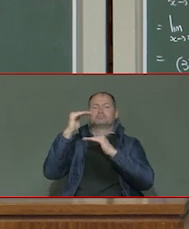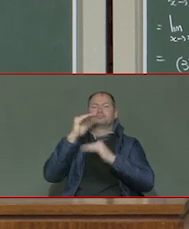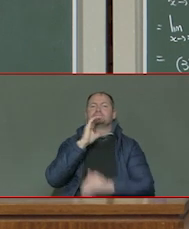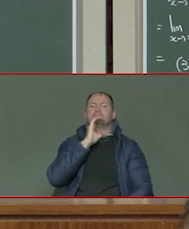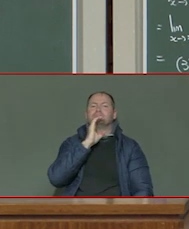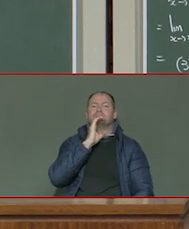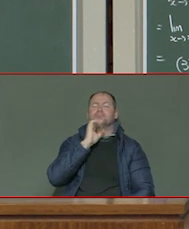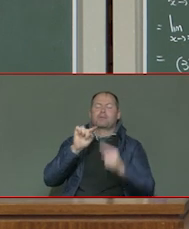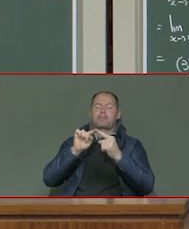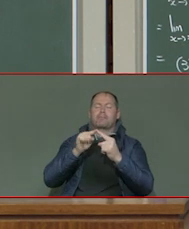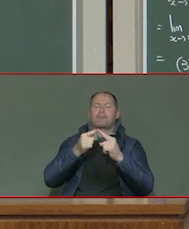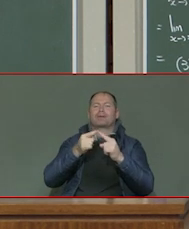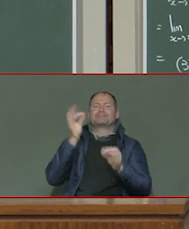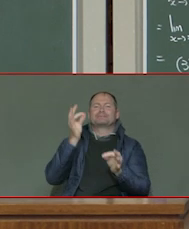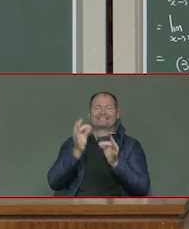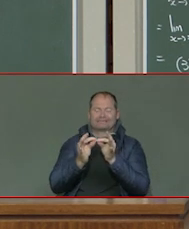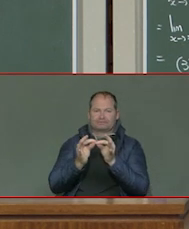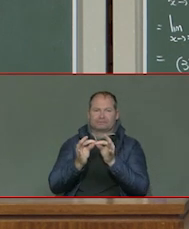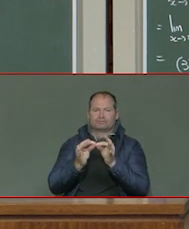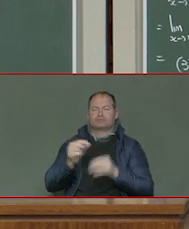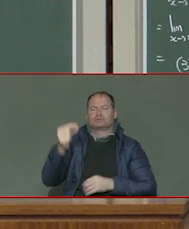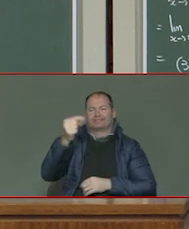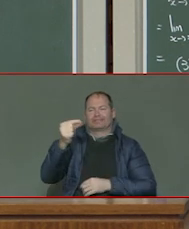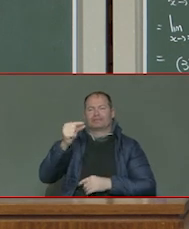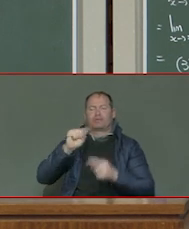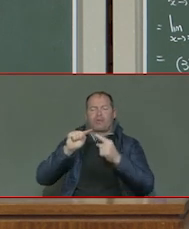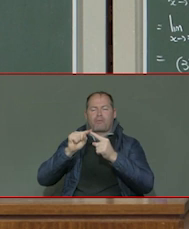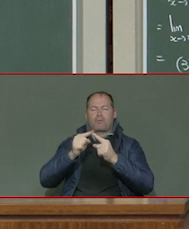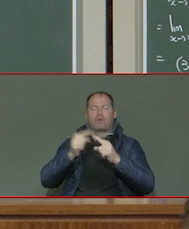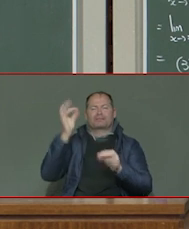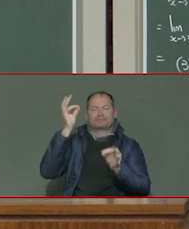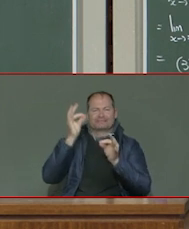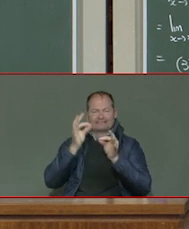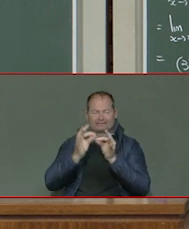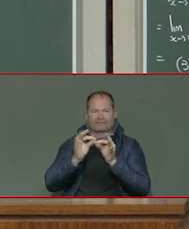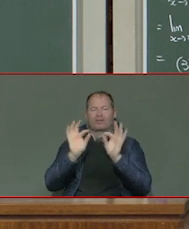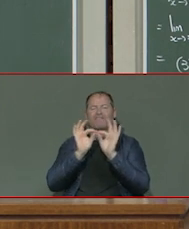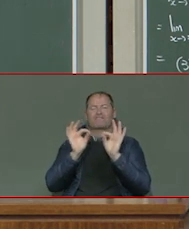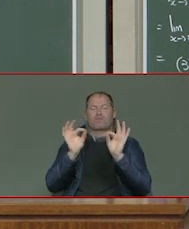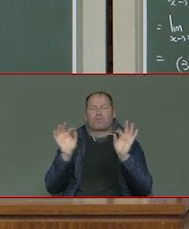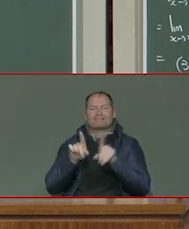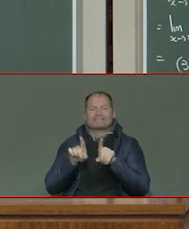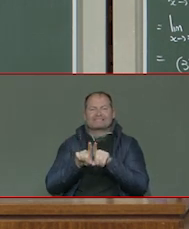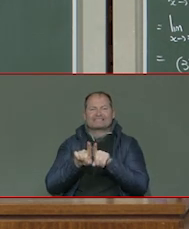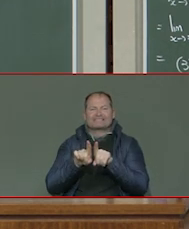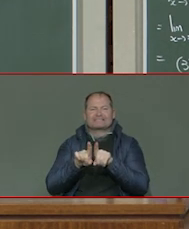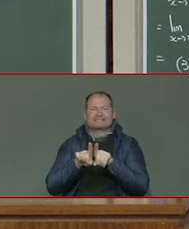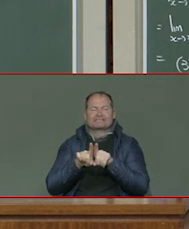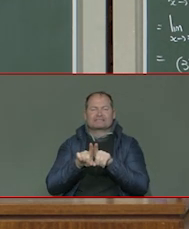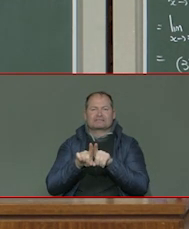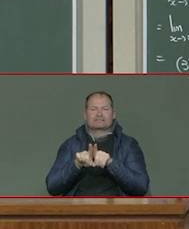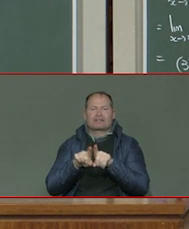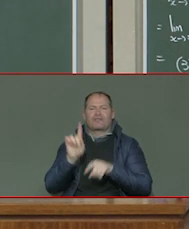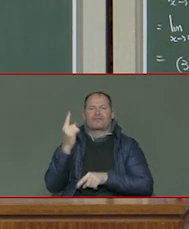at a specific point. The gradient at a point is the same formula for using as